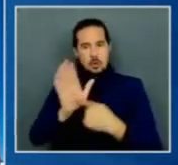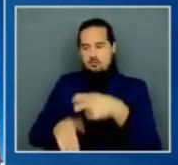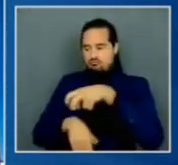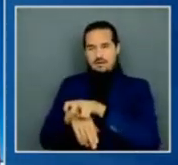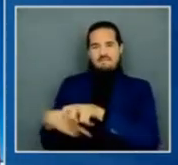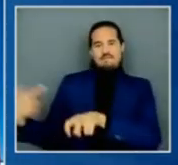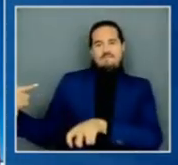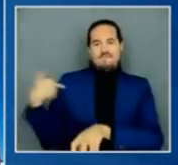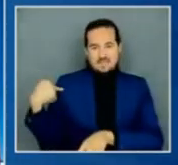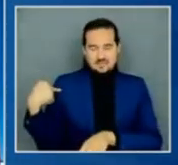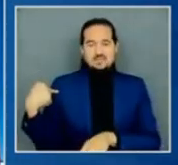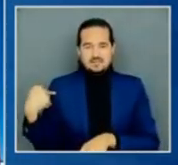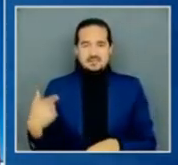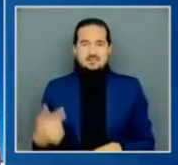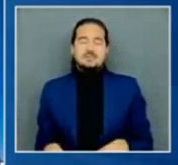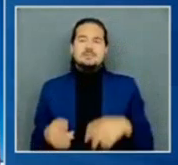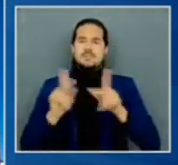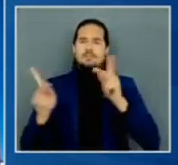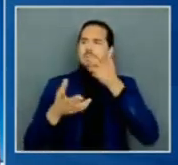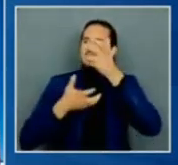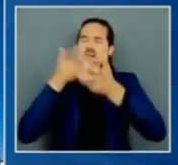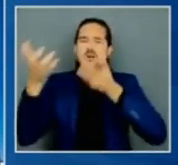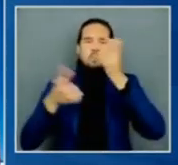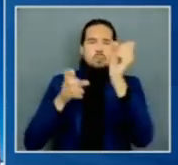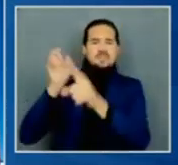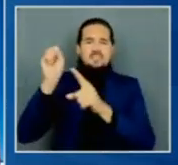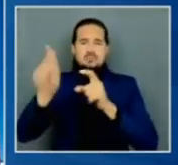witness my getting it done.